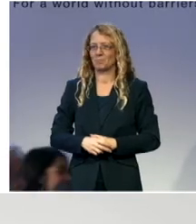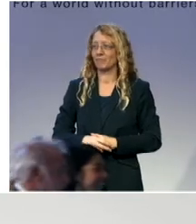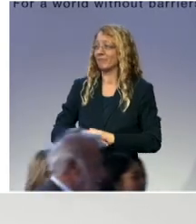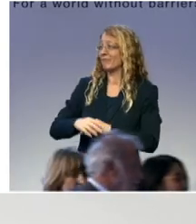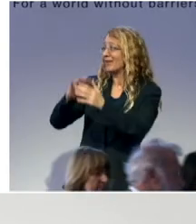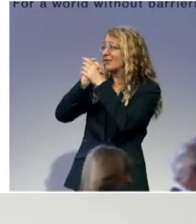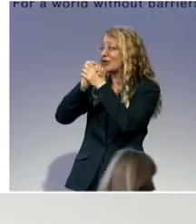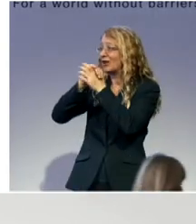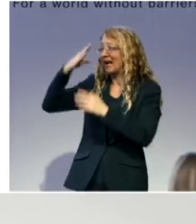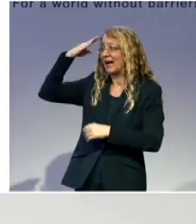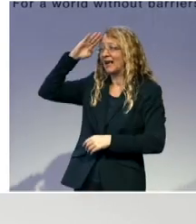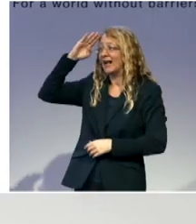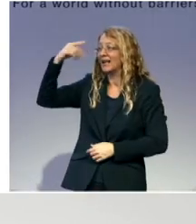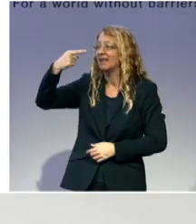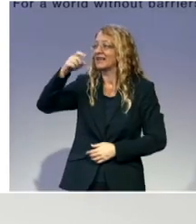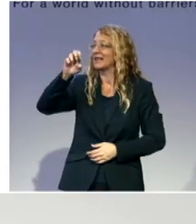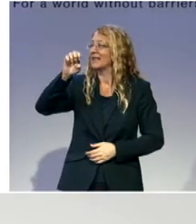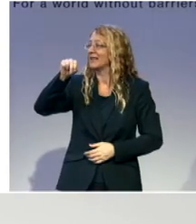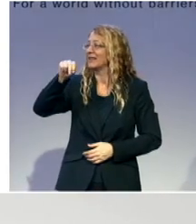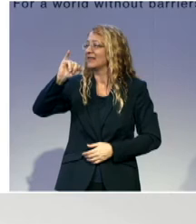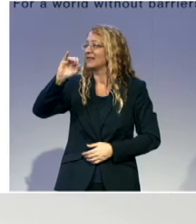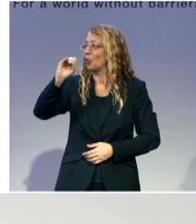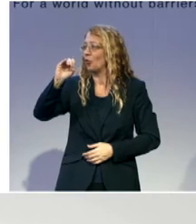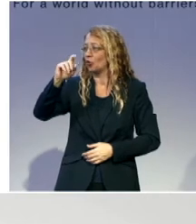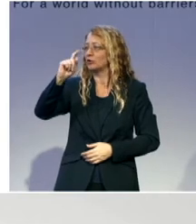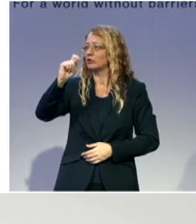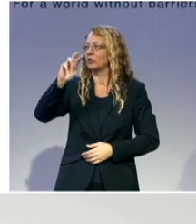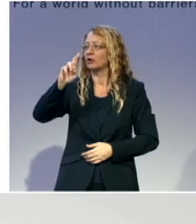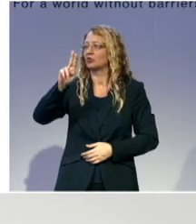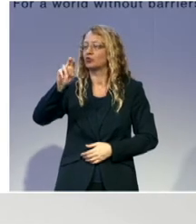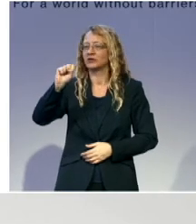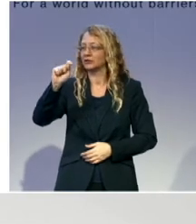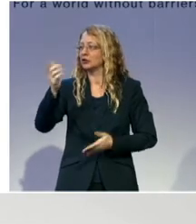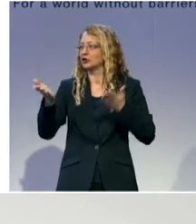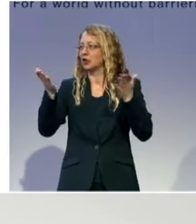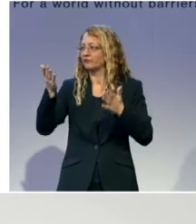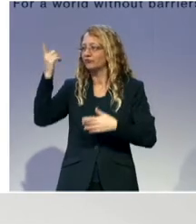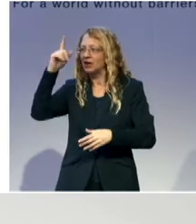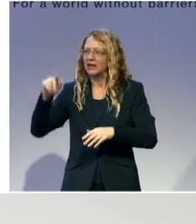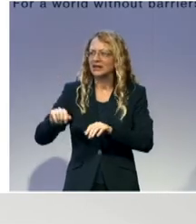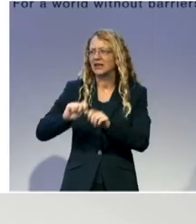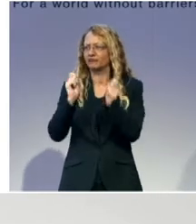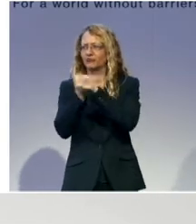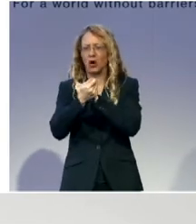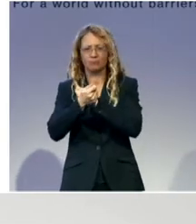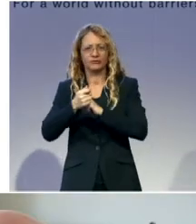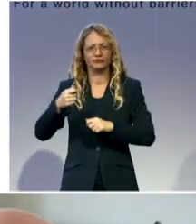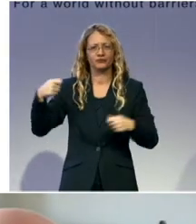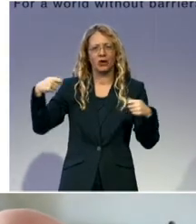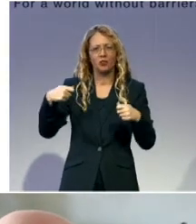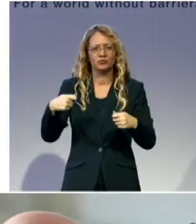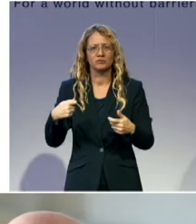Congratulations to Genio Trust and the Service Reform Fund from Ireland. The fund works with national ministries, local authorities,